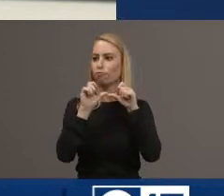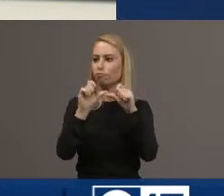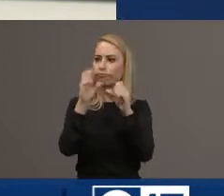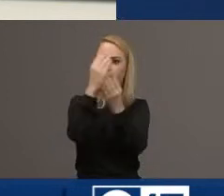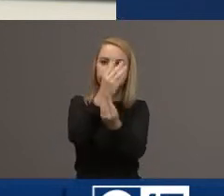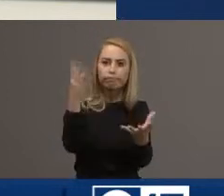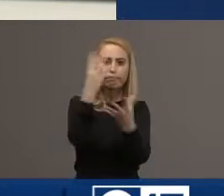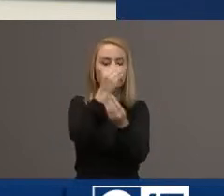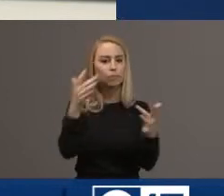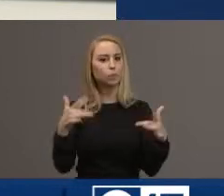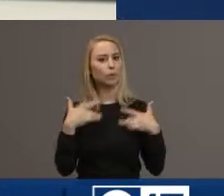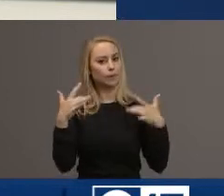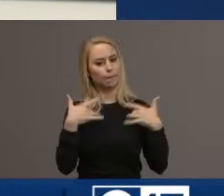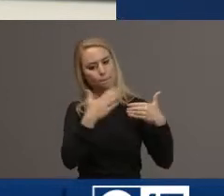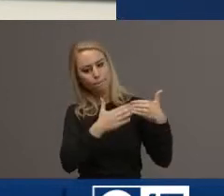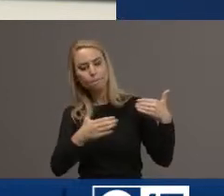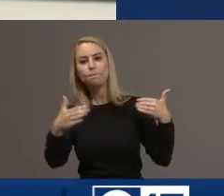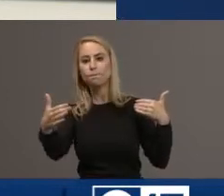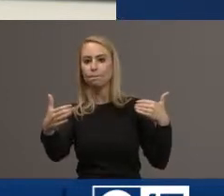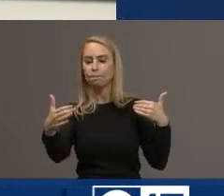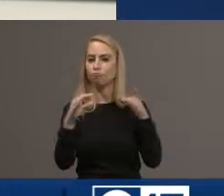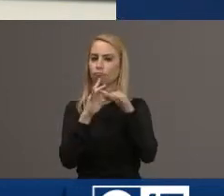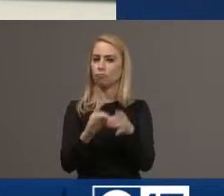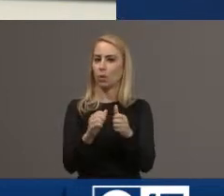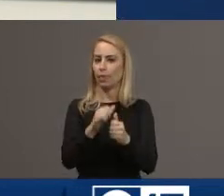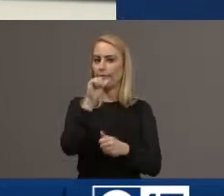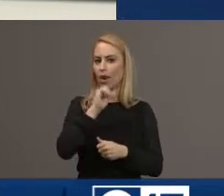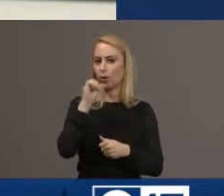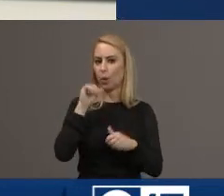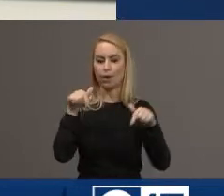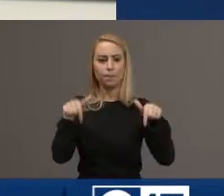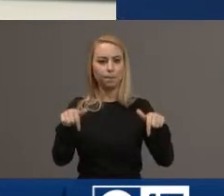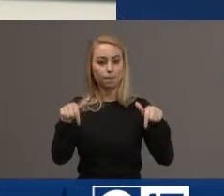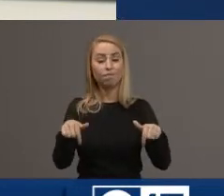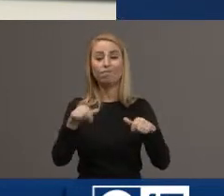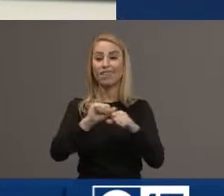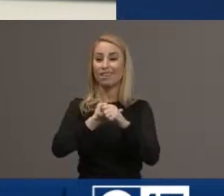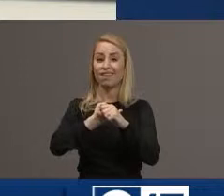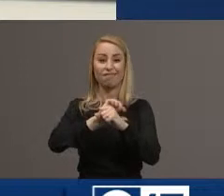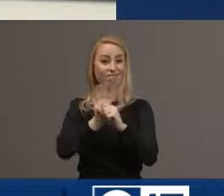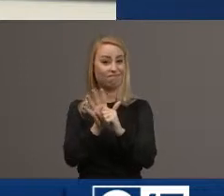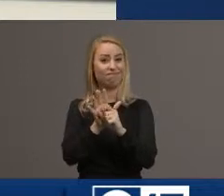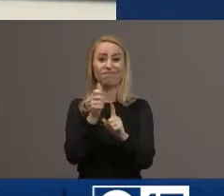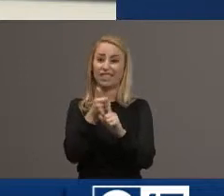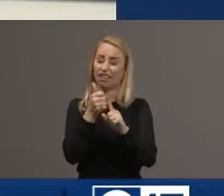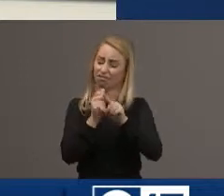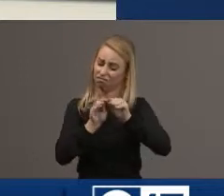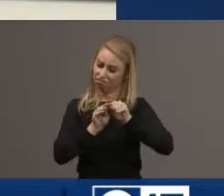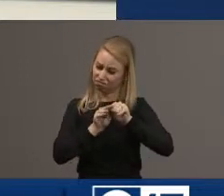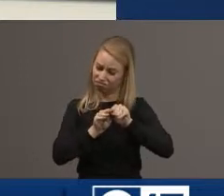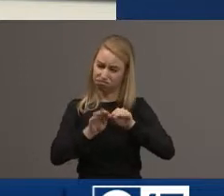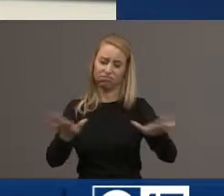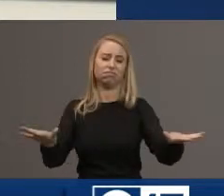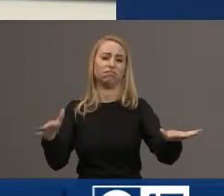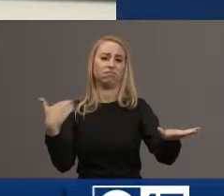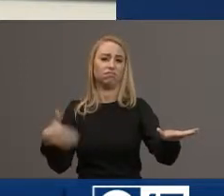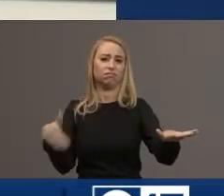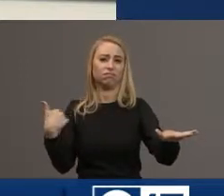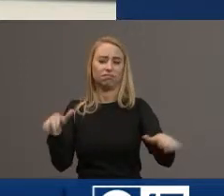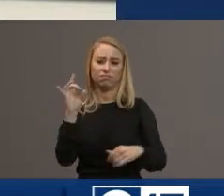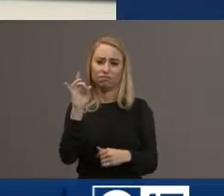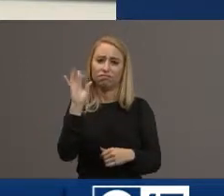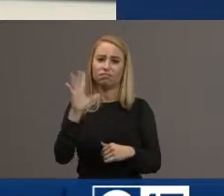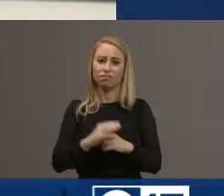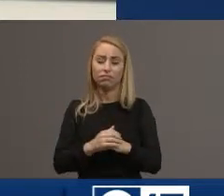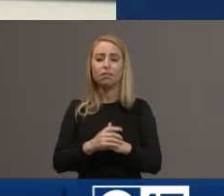of our state. The virus is widespread here. And I'm asking you,